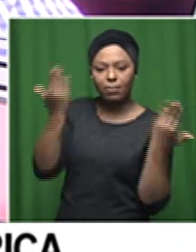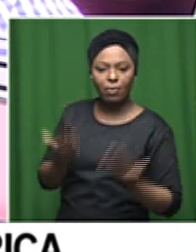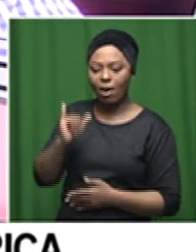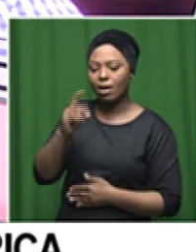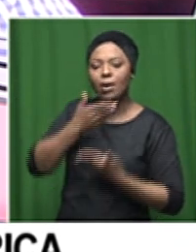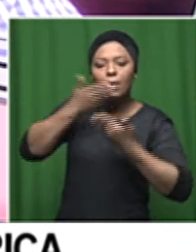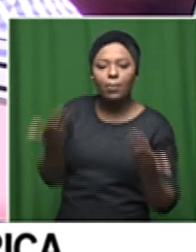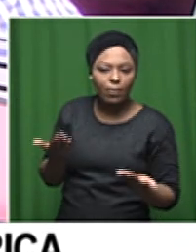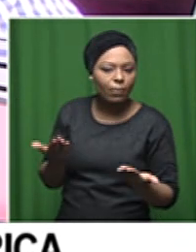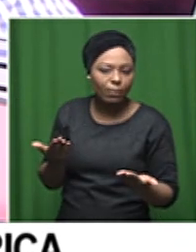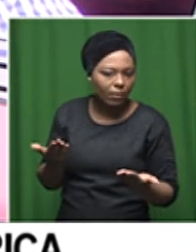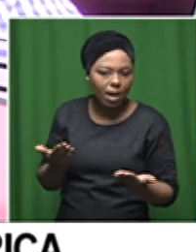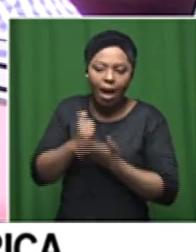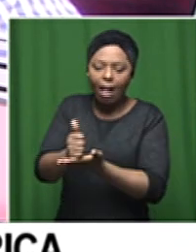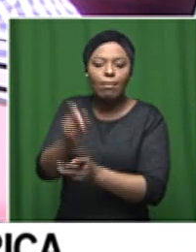in the country?